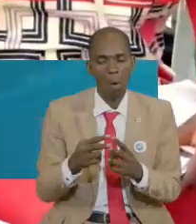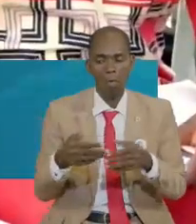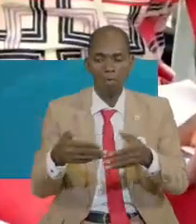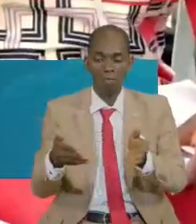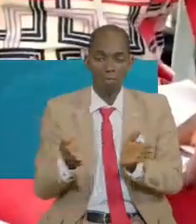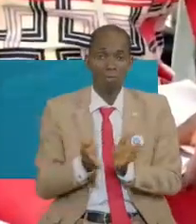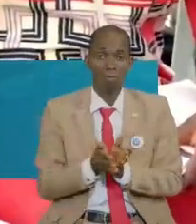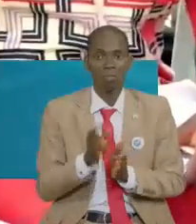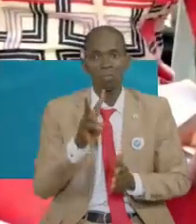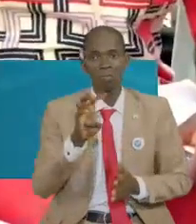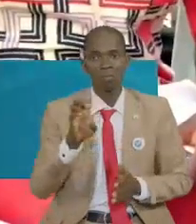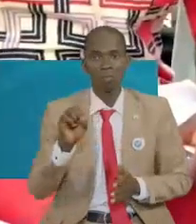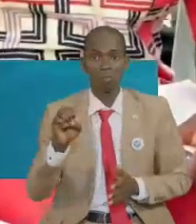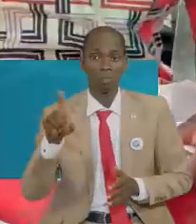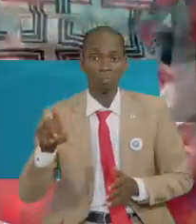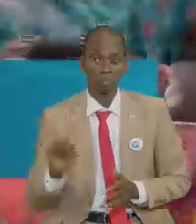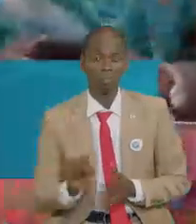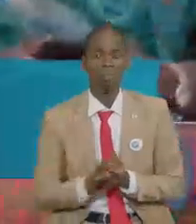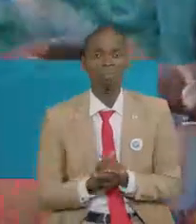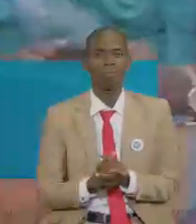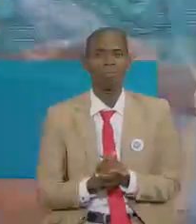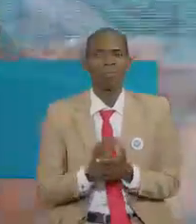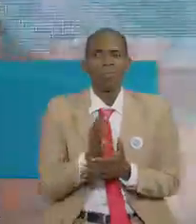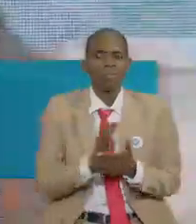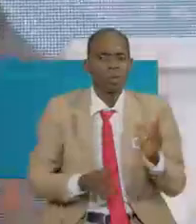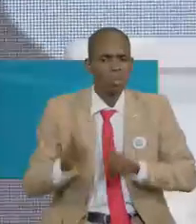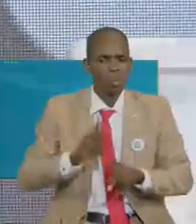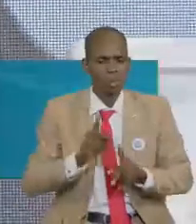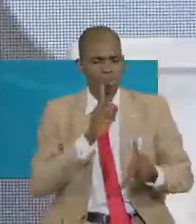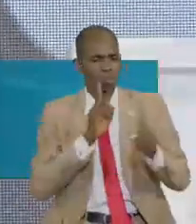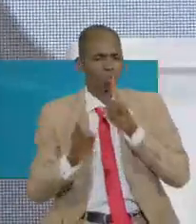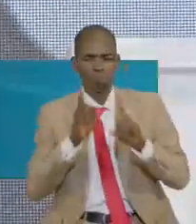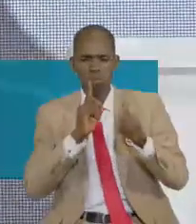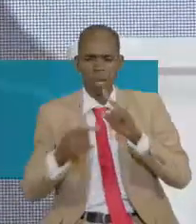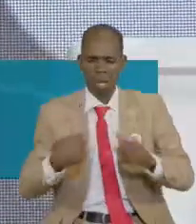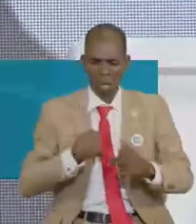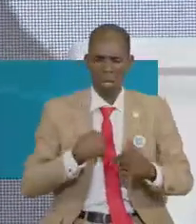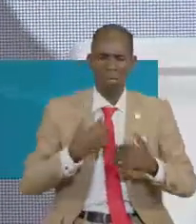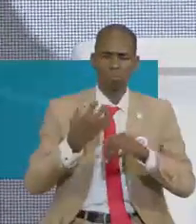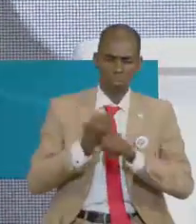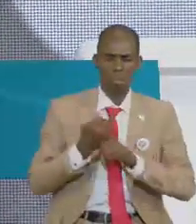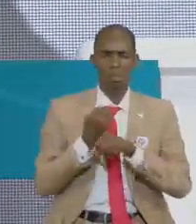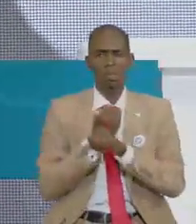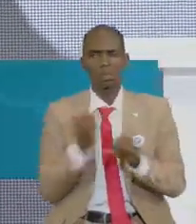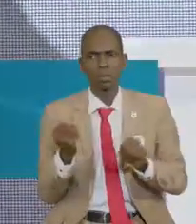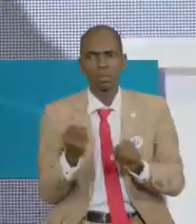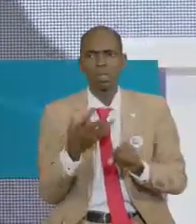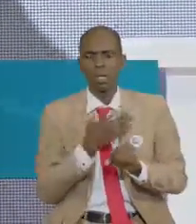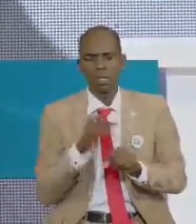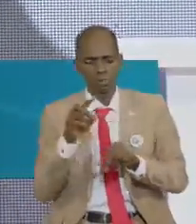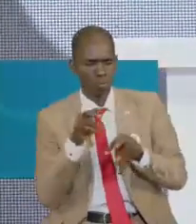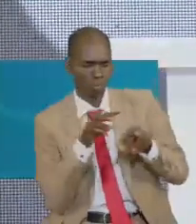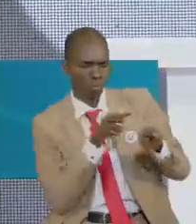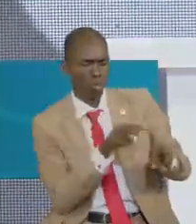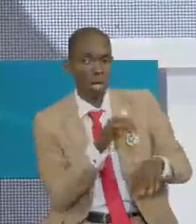Some people say, I have salvation. and you look at the bottle where